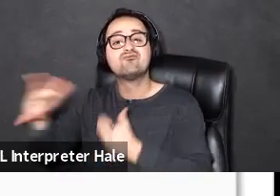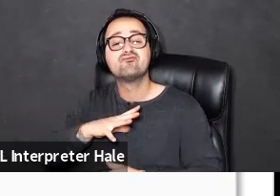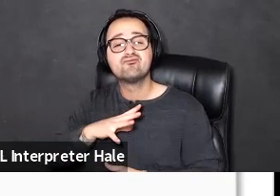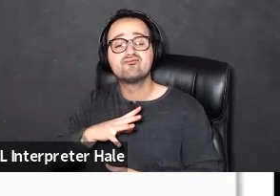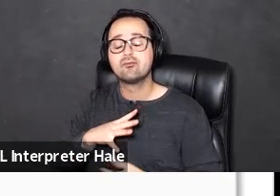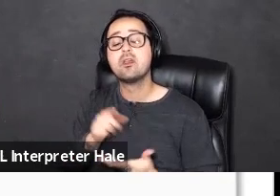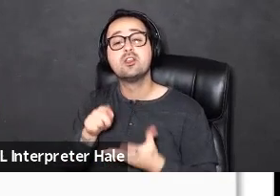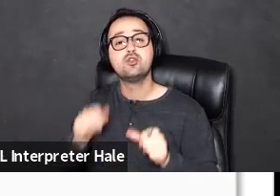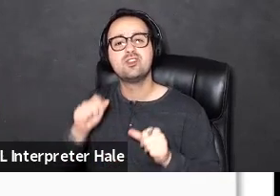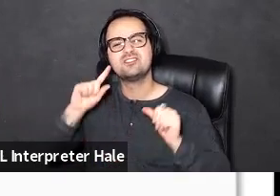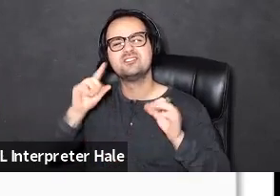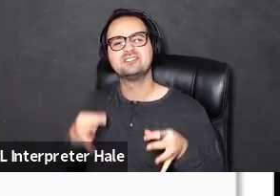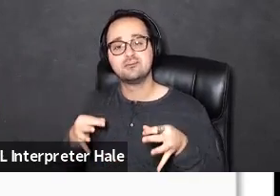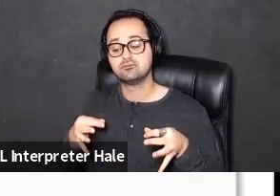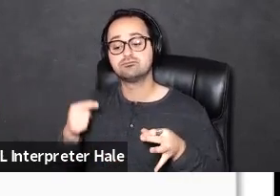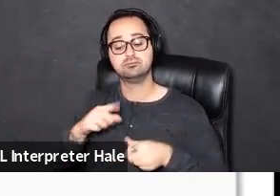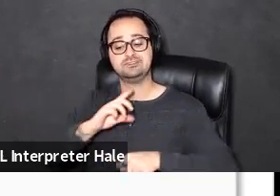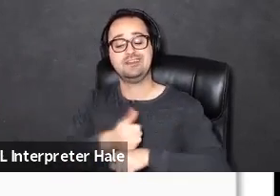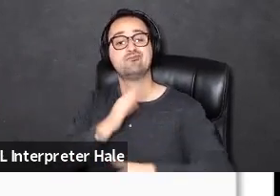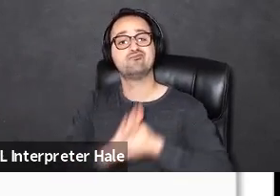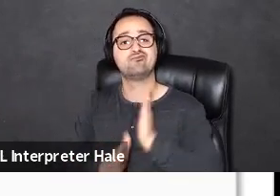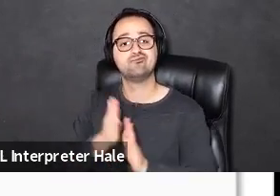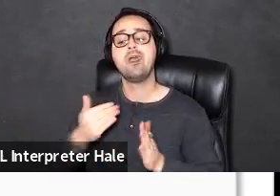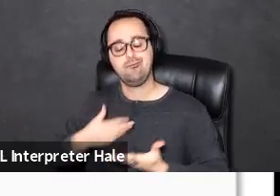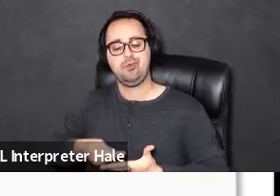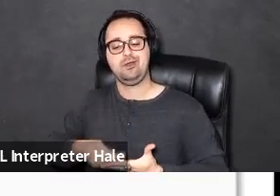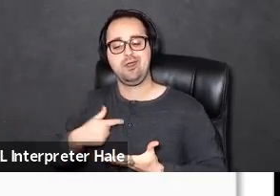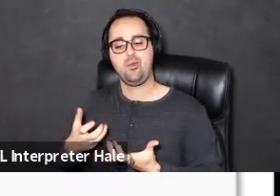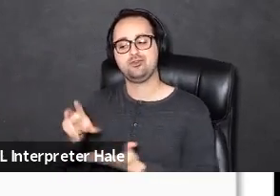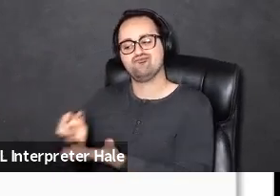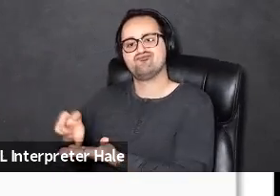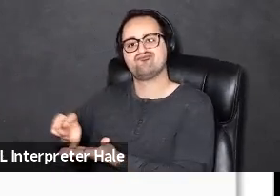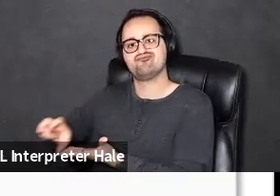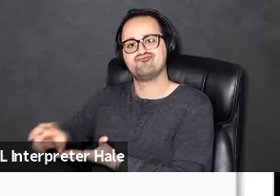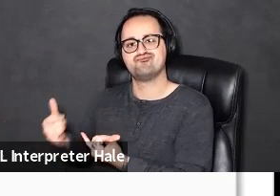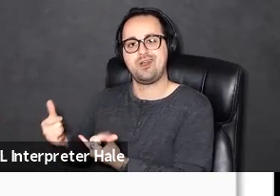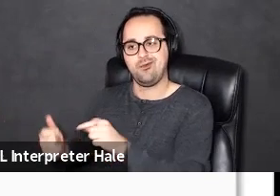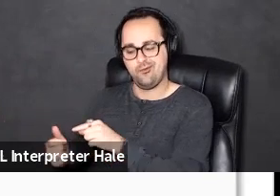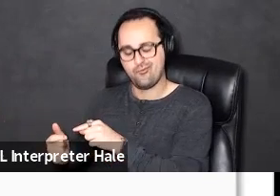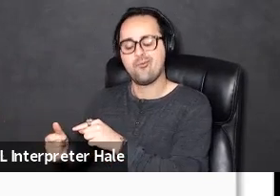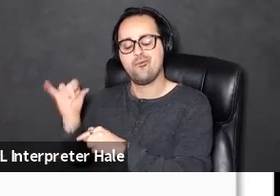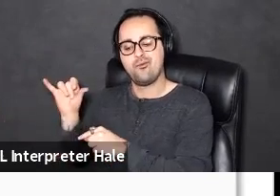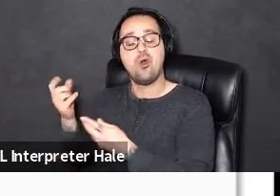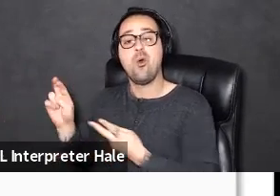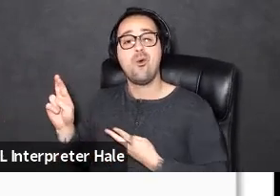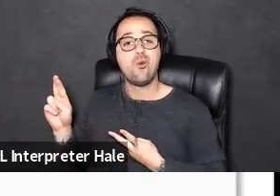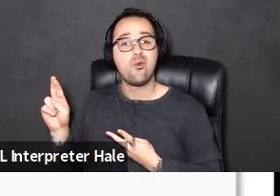can make the decision once it's set up, I've got assets I want to put aside now for the child's benefit, or I can wait till